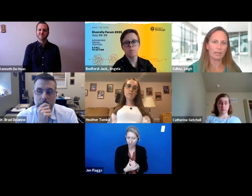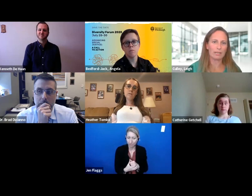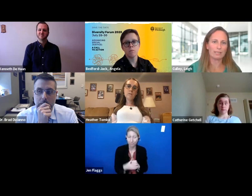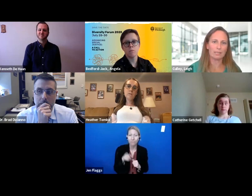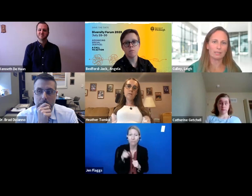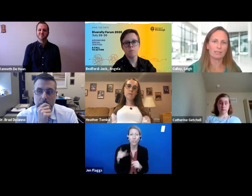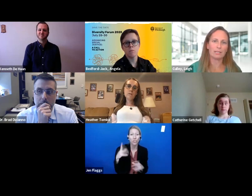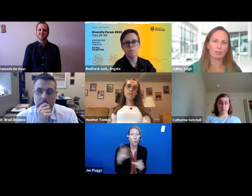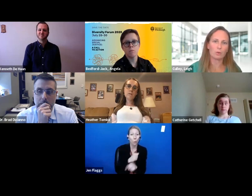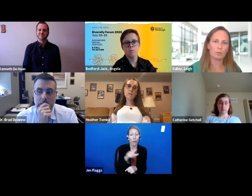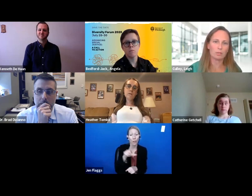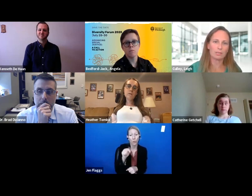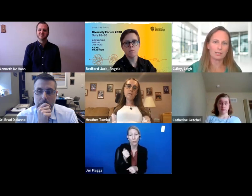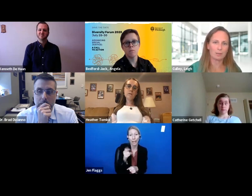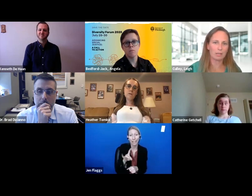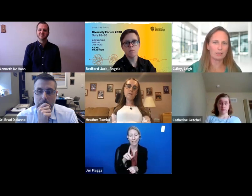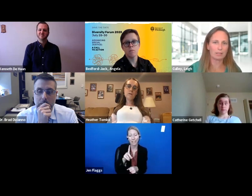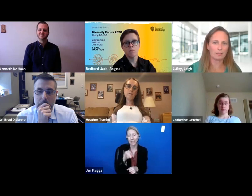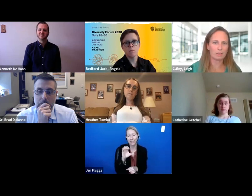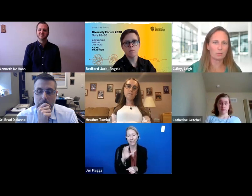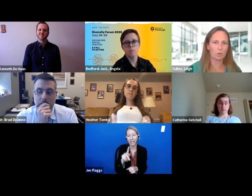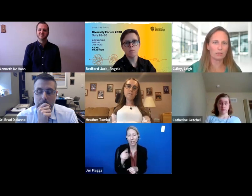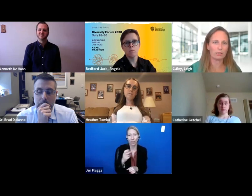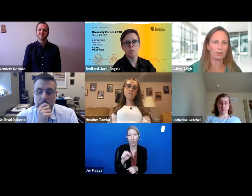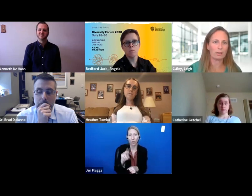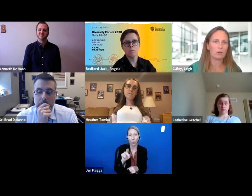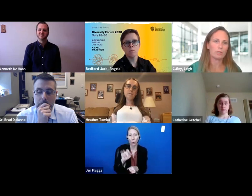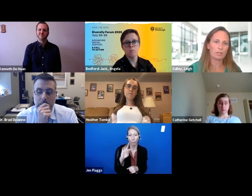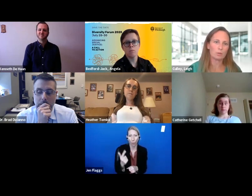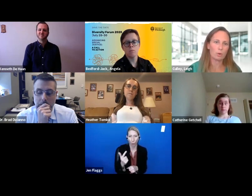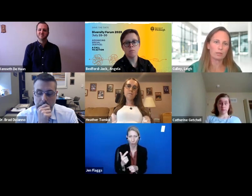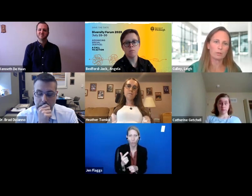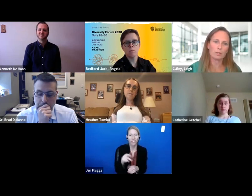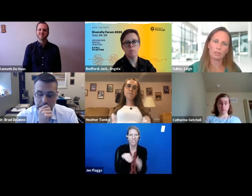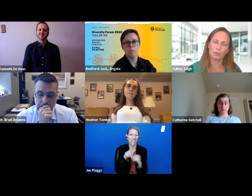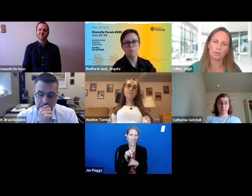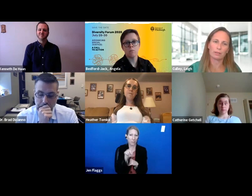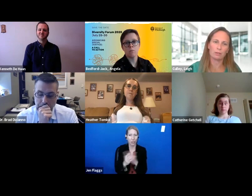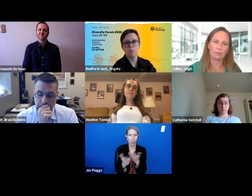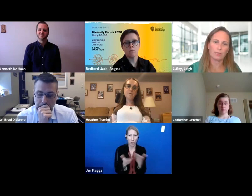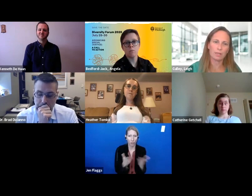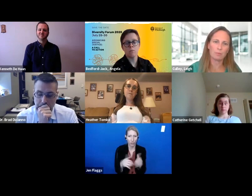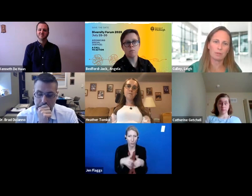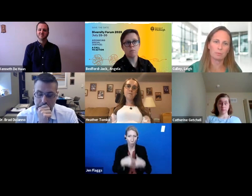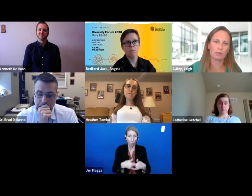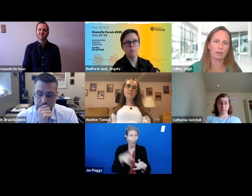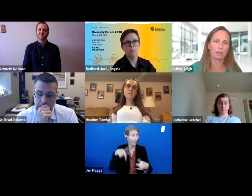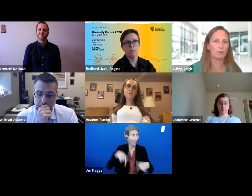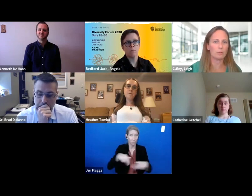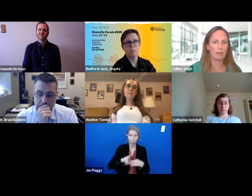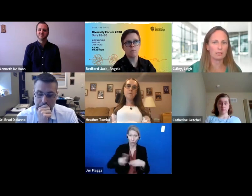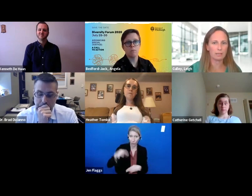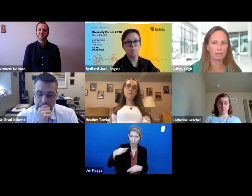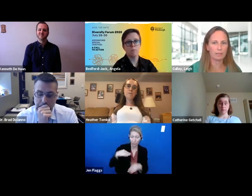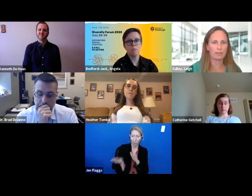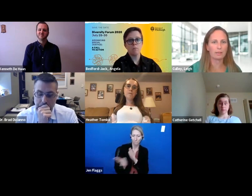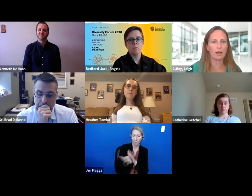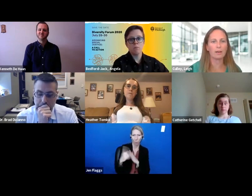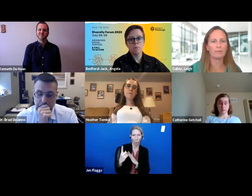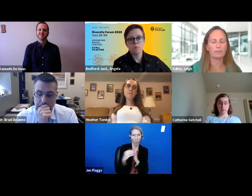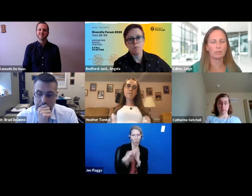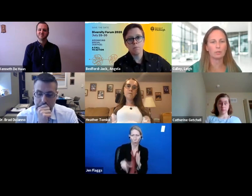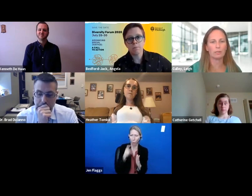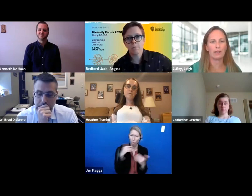of the 2018 Dick Thornburg Disability Service Award, which is awarded to a student at the University of Pittsburgh who has made a difference